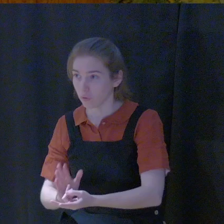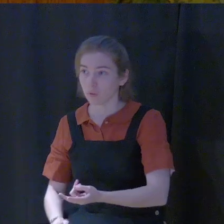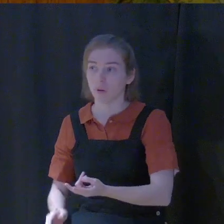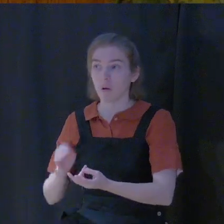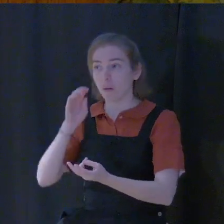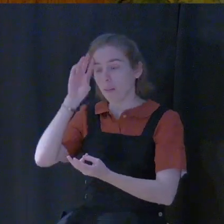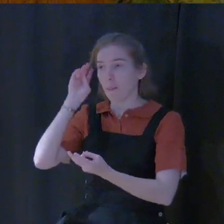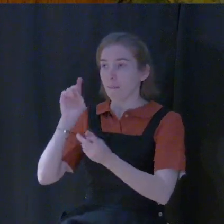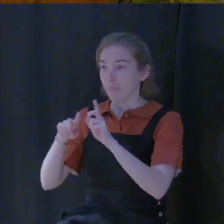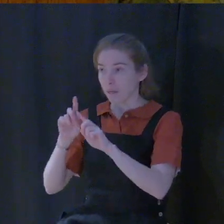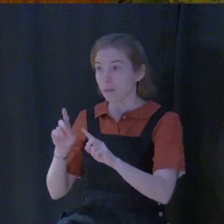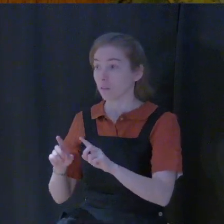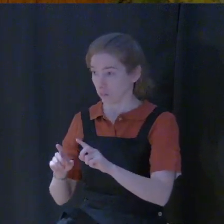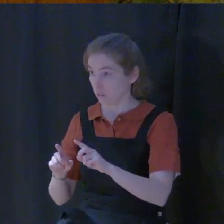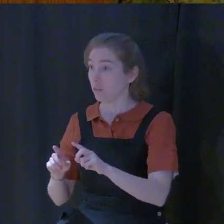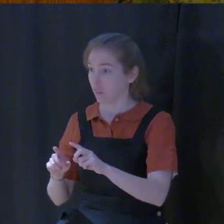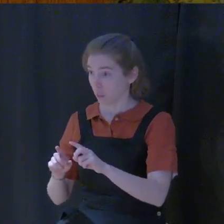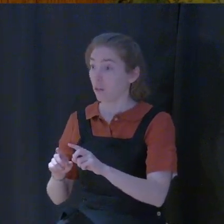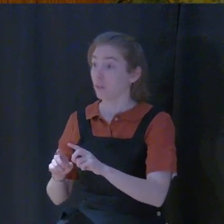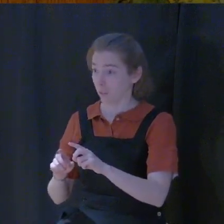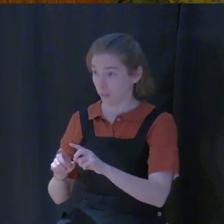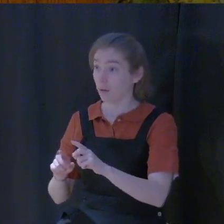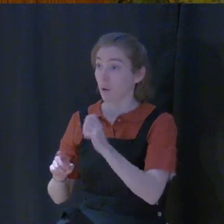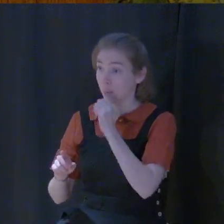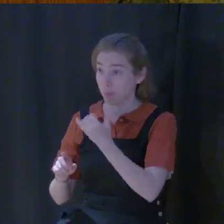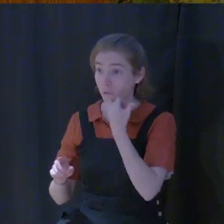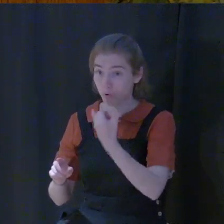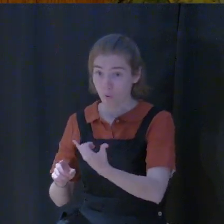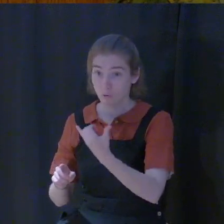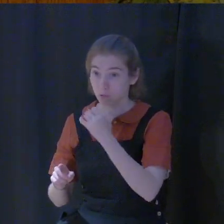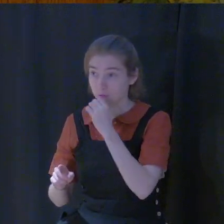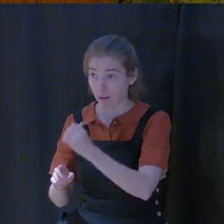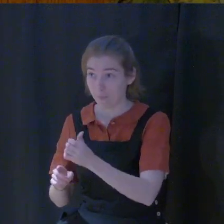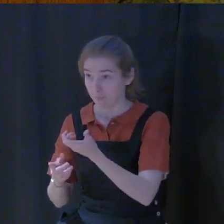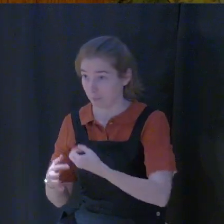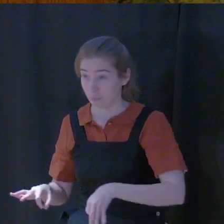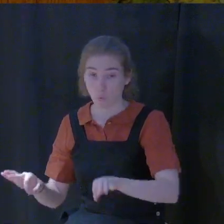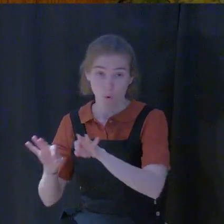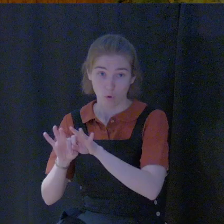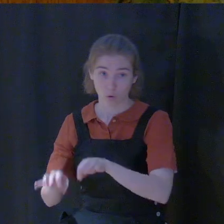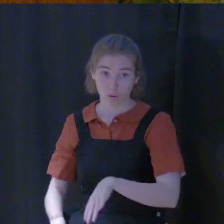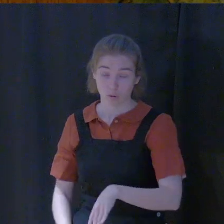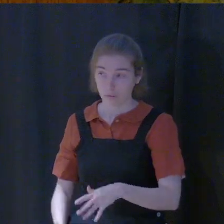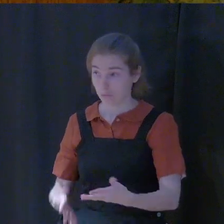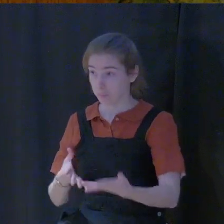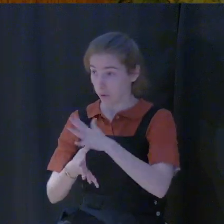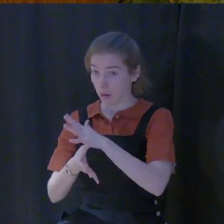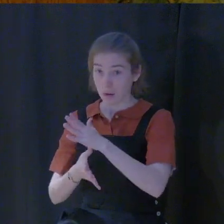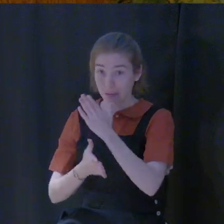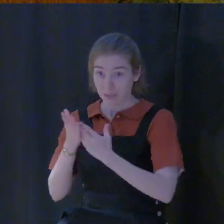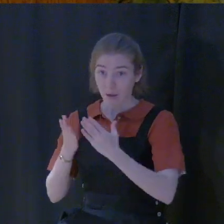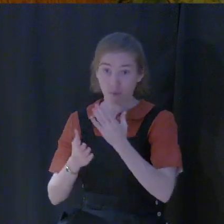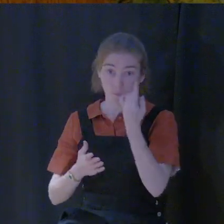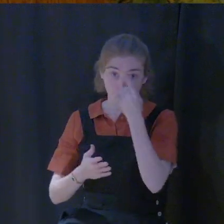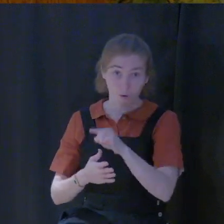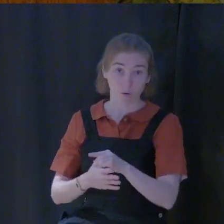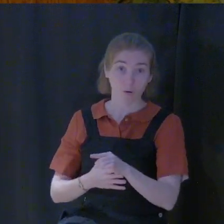But I think that if church is a priority, the phones won't be a priority. Now some, just for a